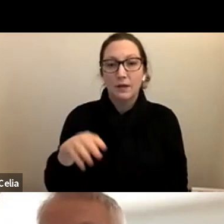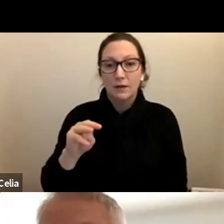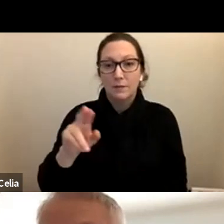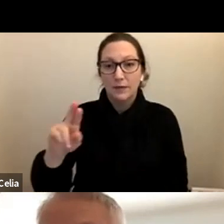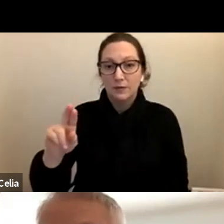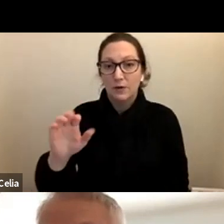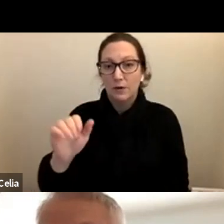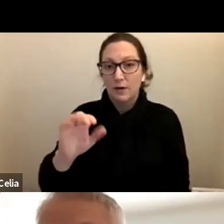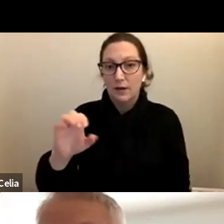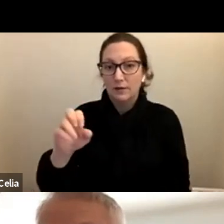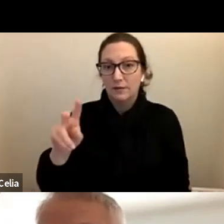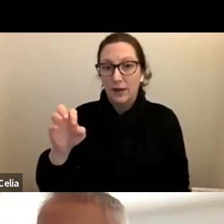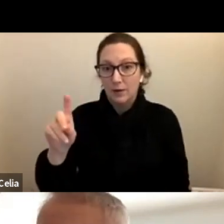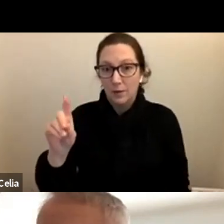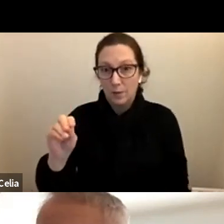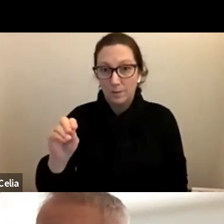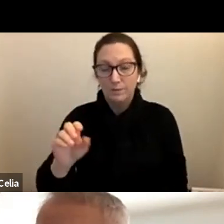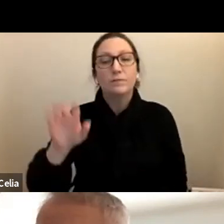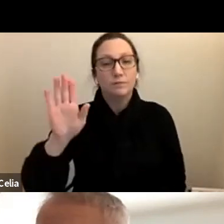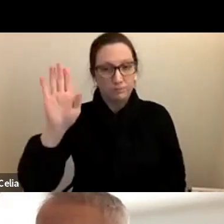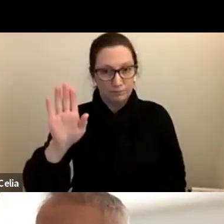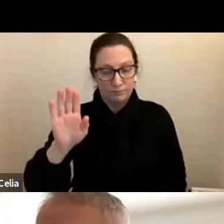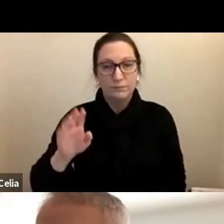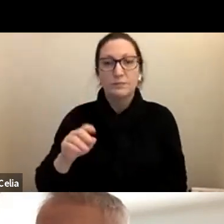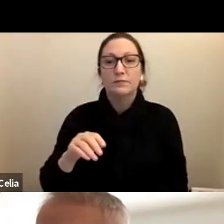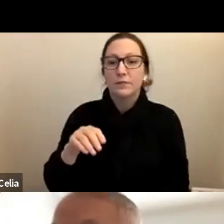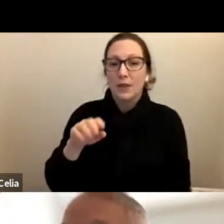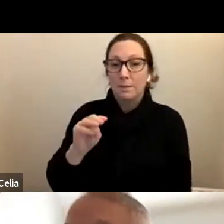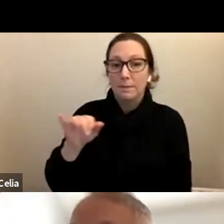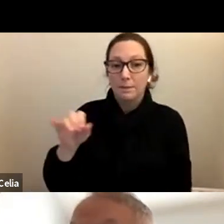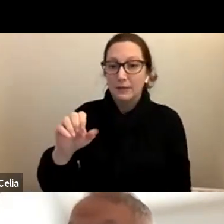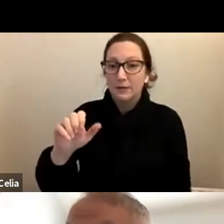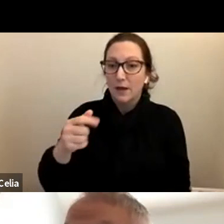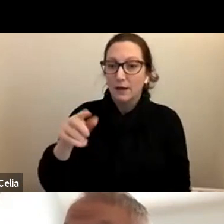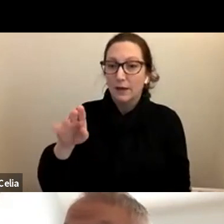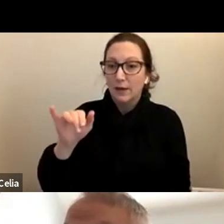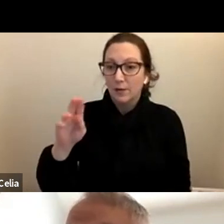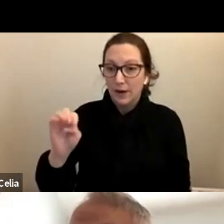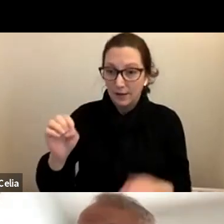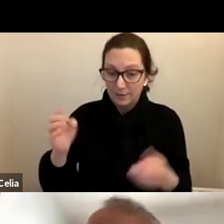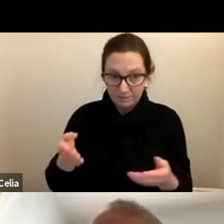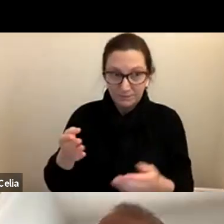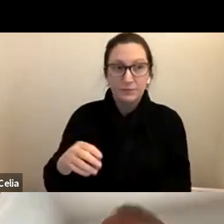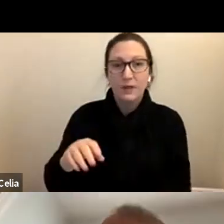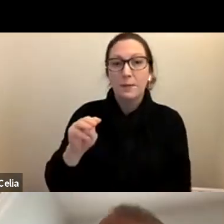Acevedo? Aye. Thank Ms. you. Aguirre? Yes. Mr. Chernow?